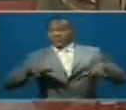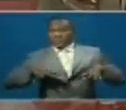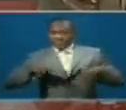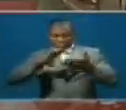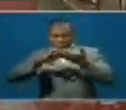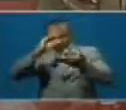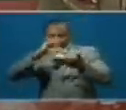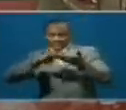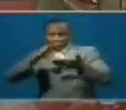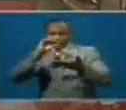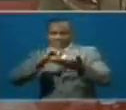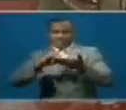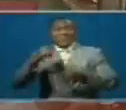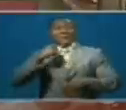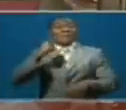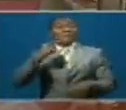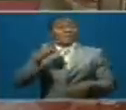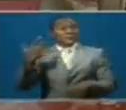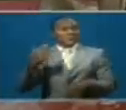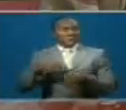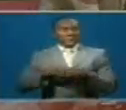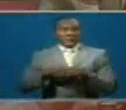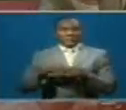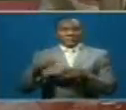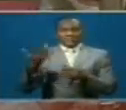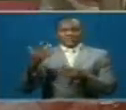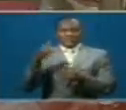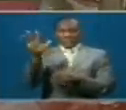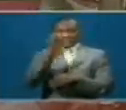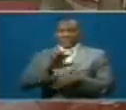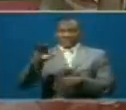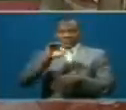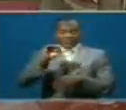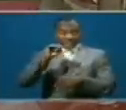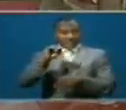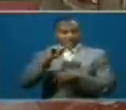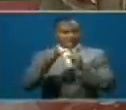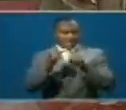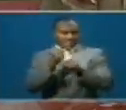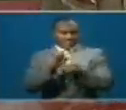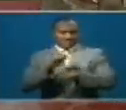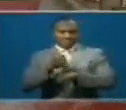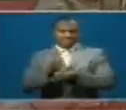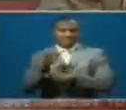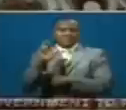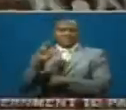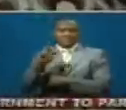was speaking at a dinner organized by the association to mark its Golden Jubilee in Accra.